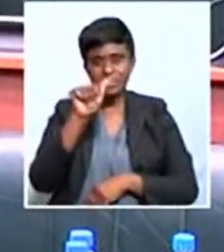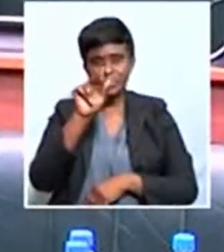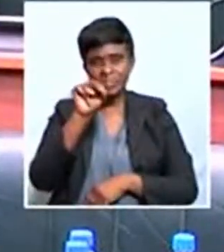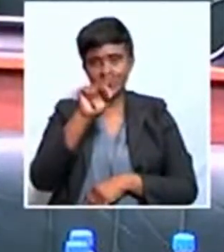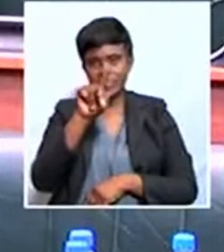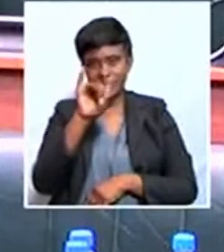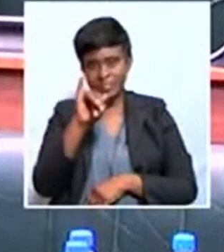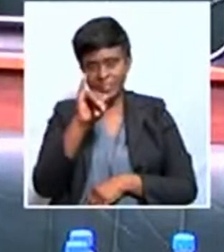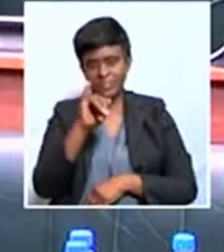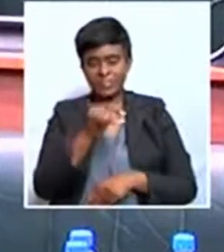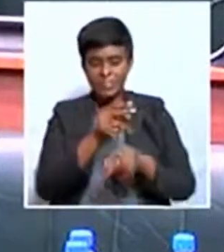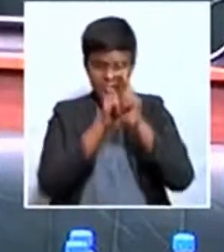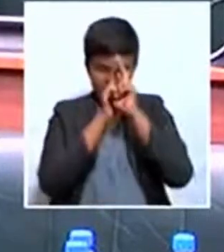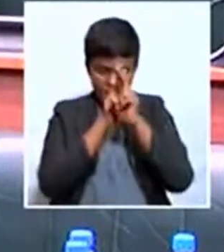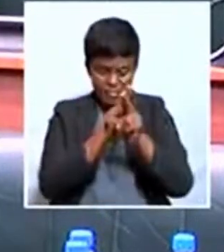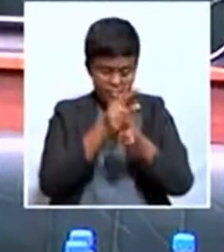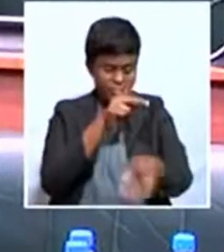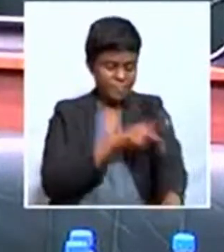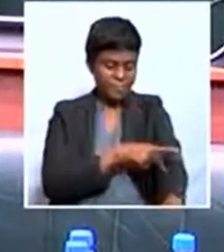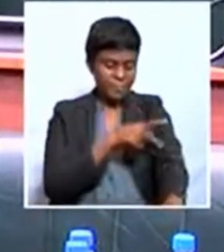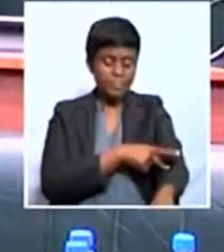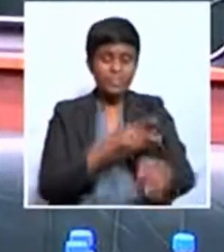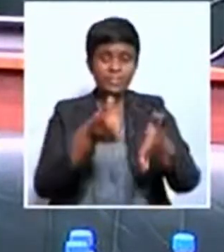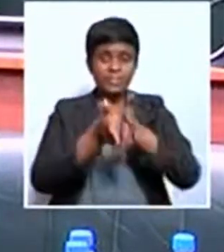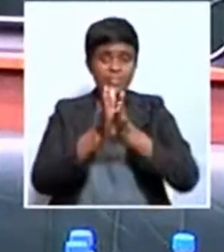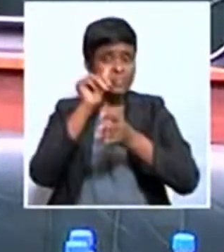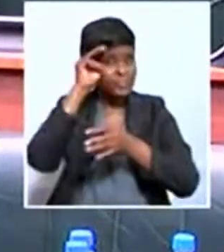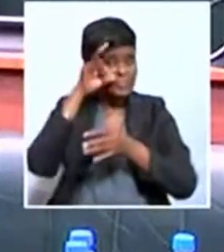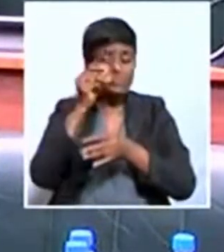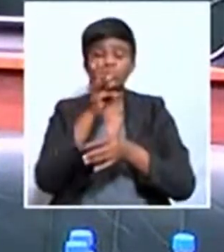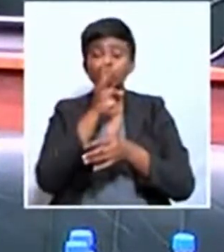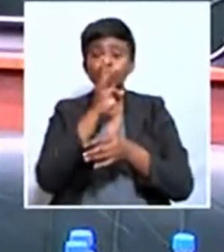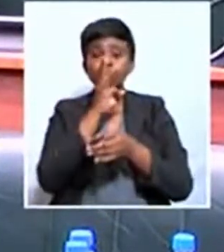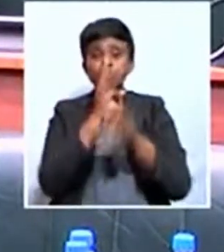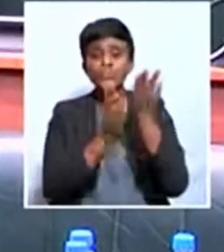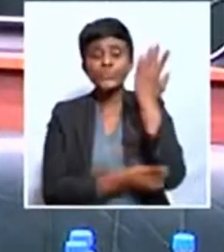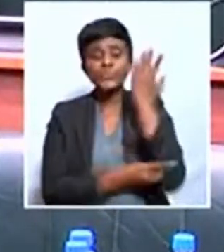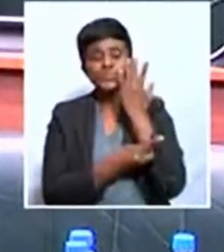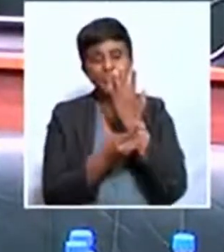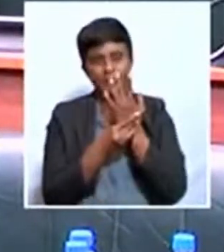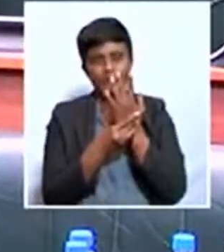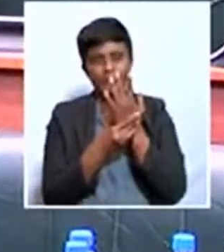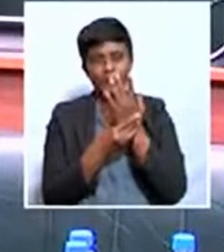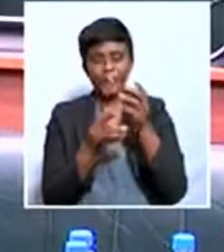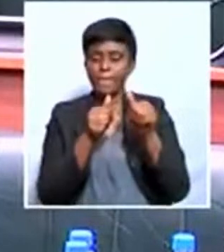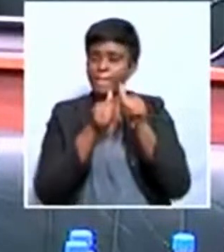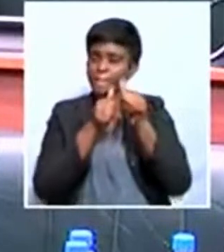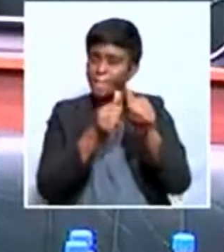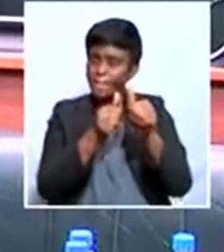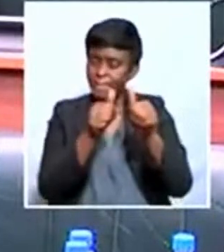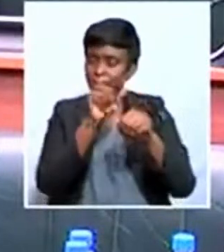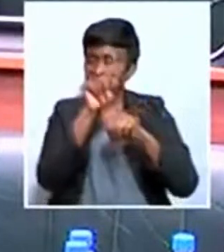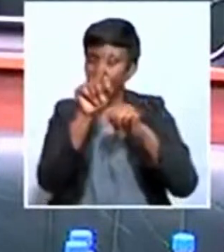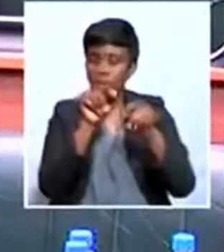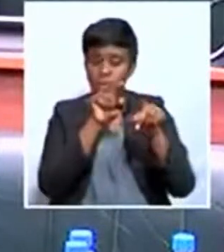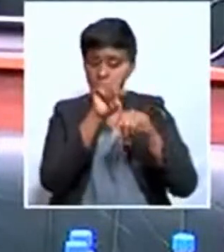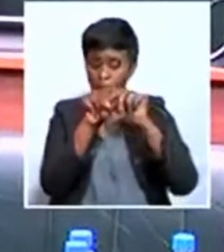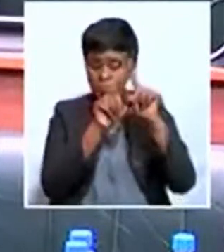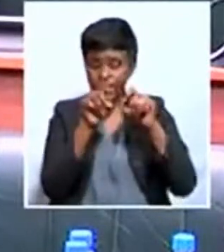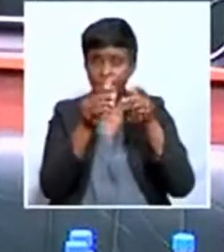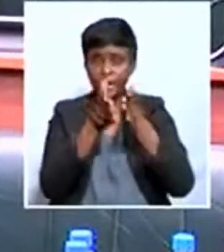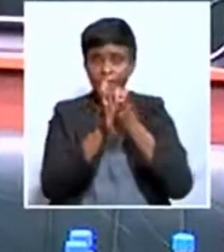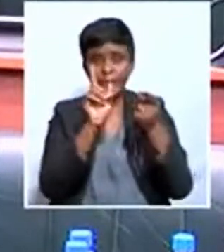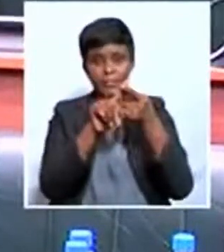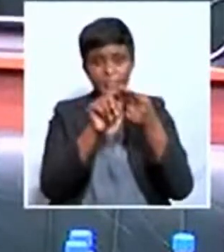Honorable Maresiana Piri, is asking the Minister of Water Development and Sanitation the following questions. A,